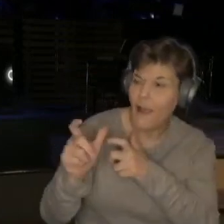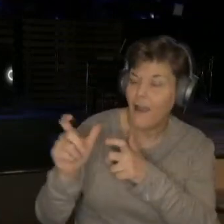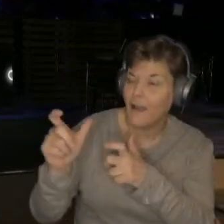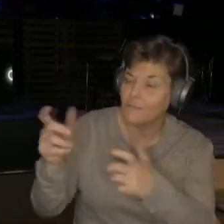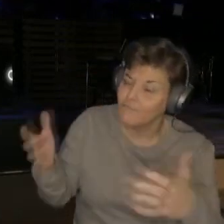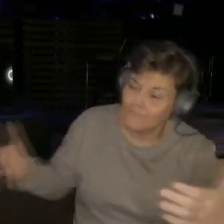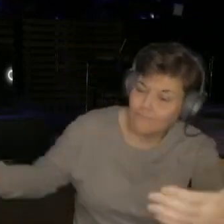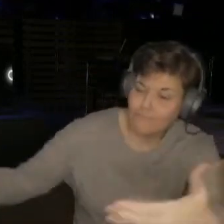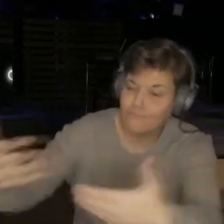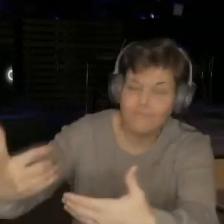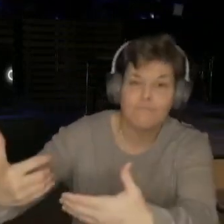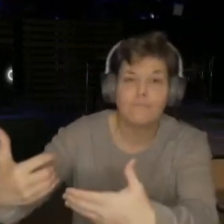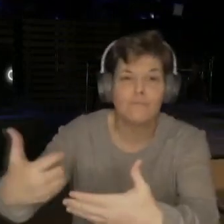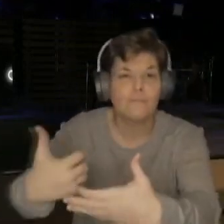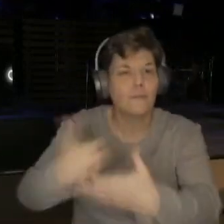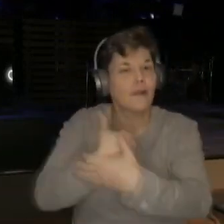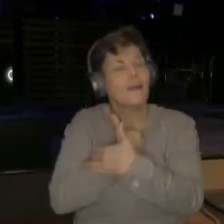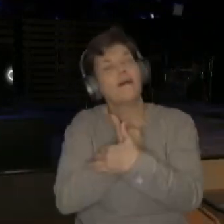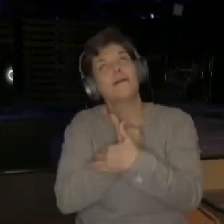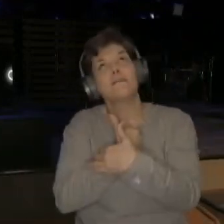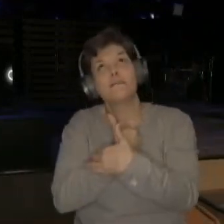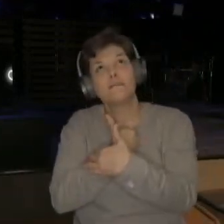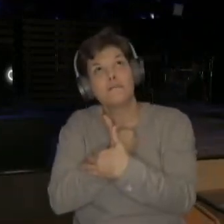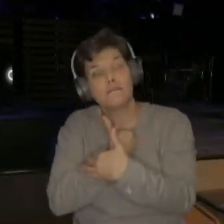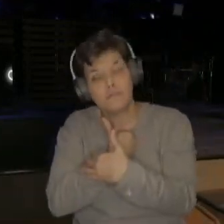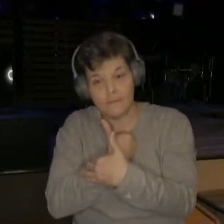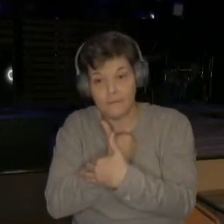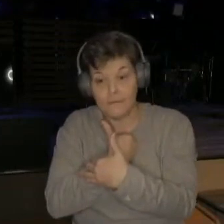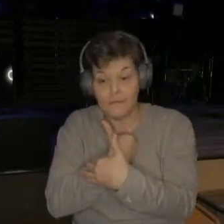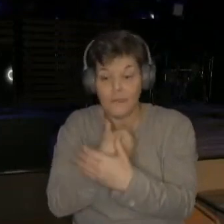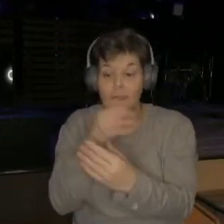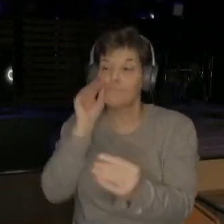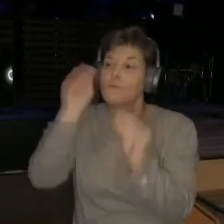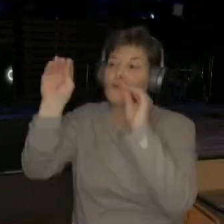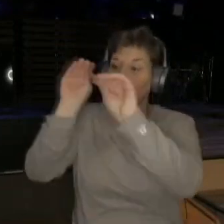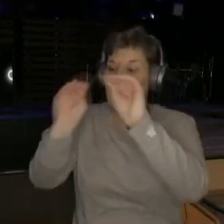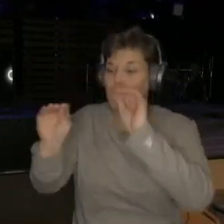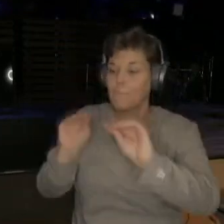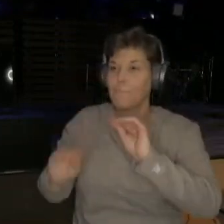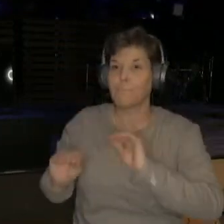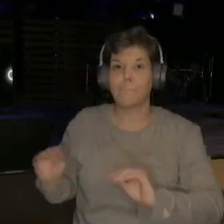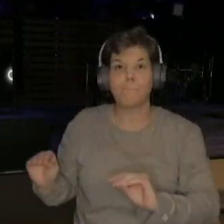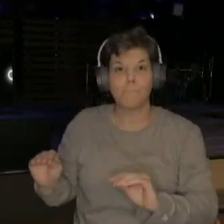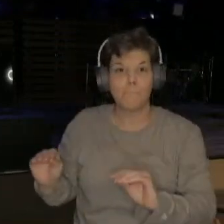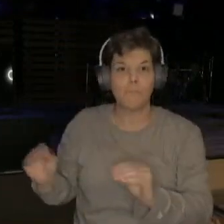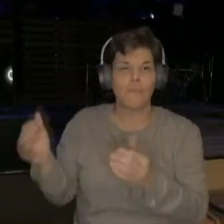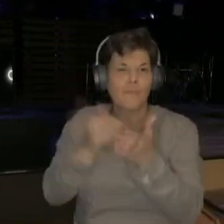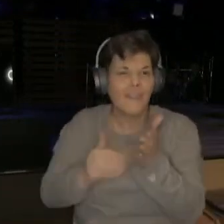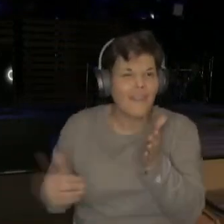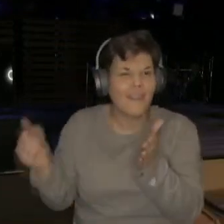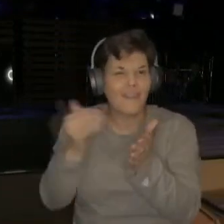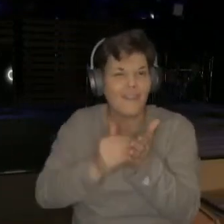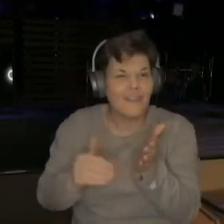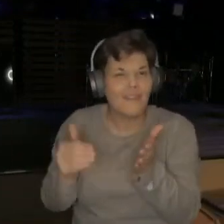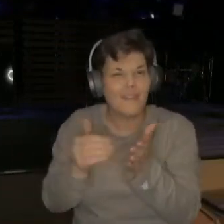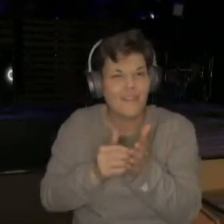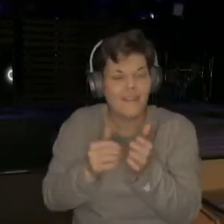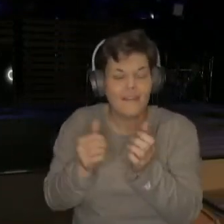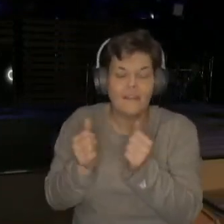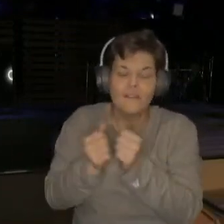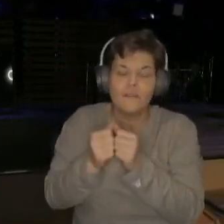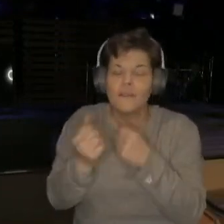arms, and hugged him dearly and kissed him over and over with tender love.